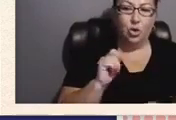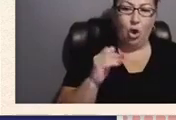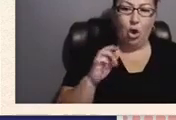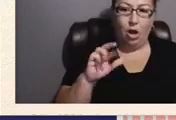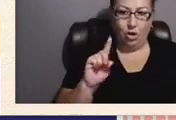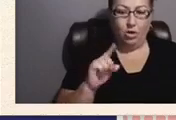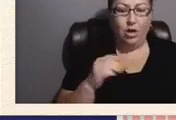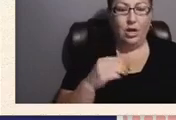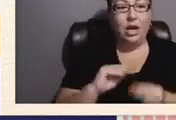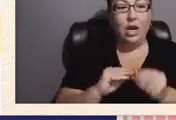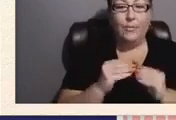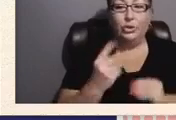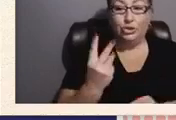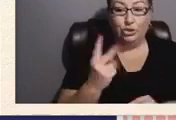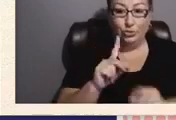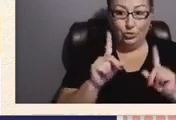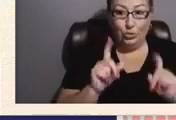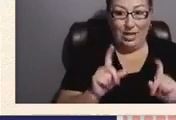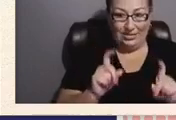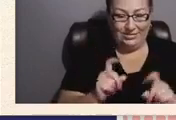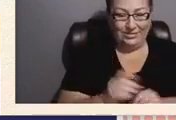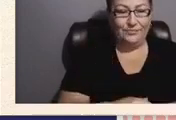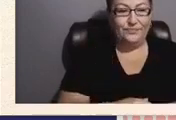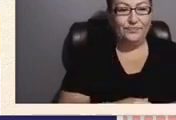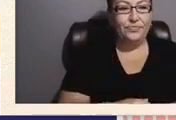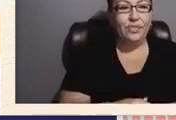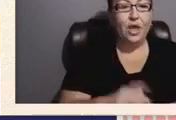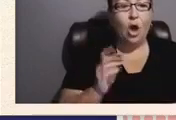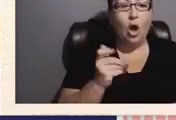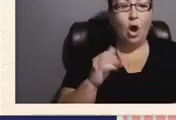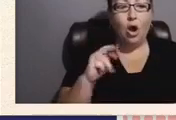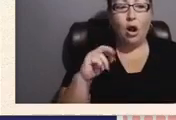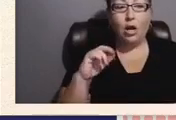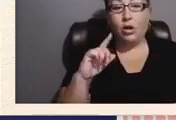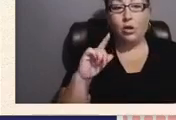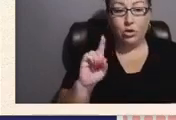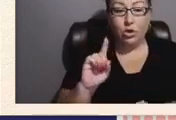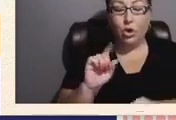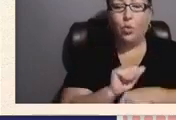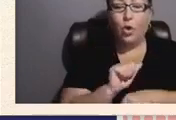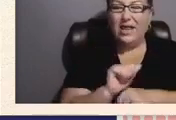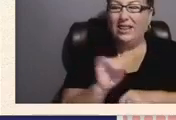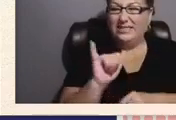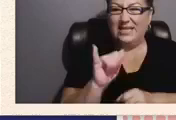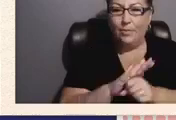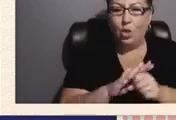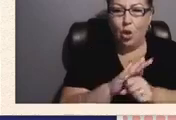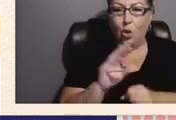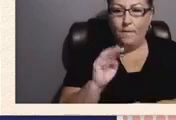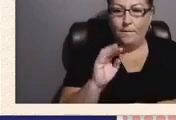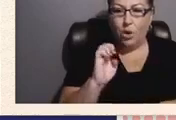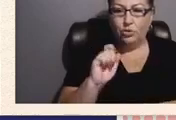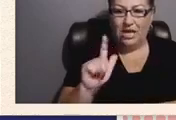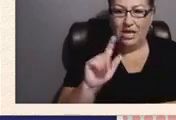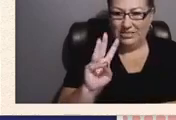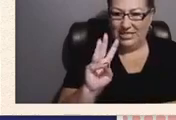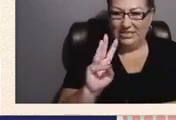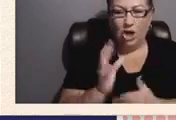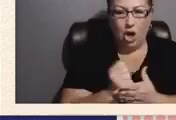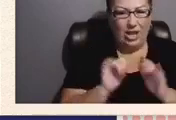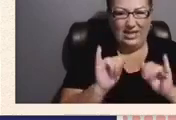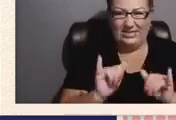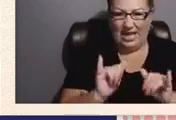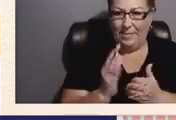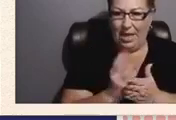2. Arnold's working at the same local Motel 6, earning the same income. Will he still